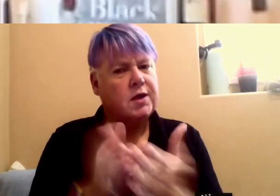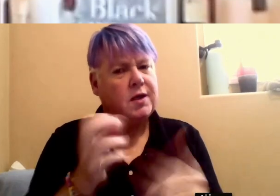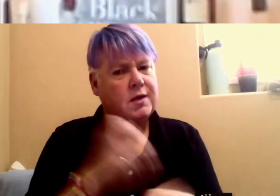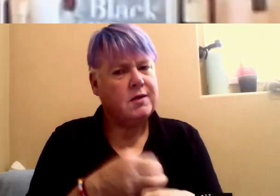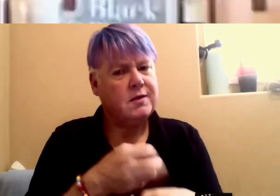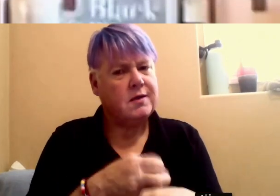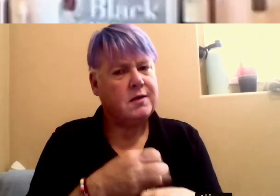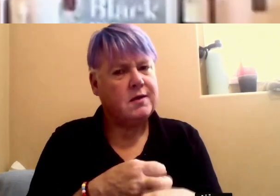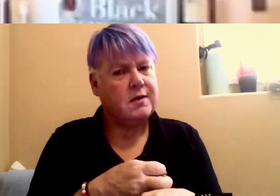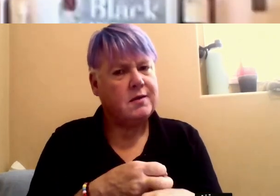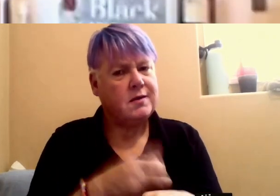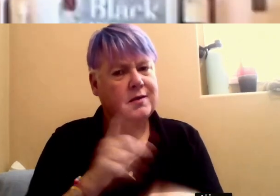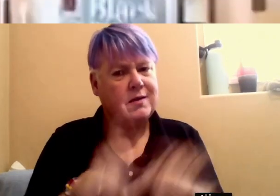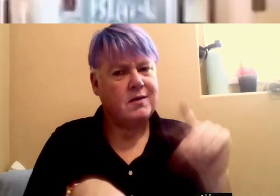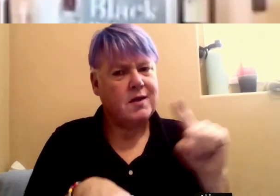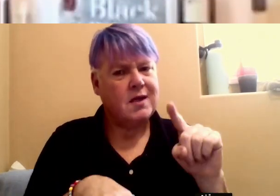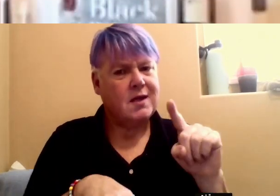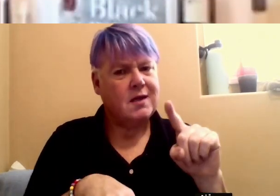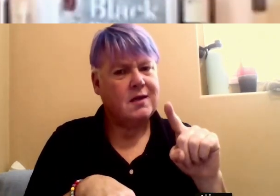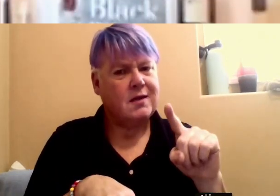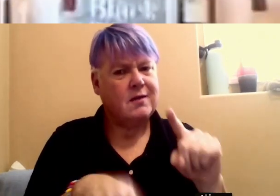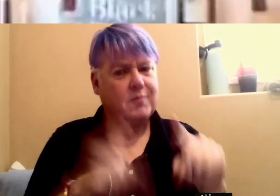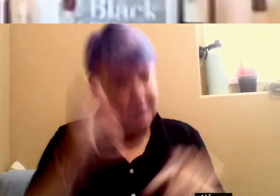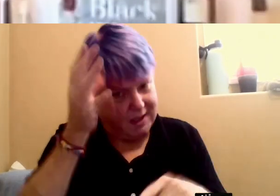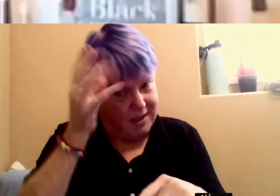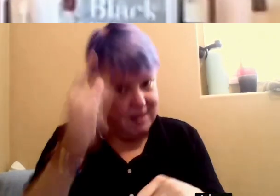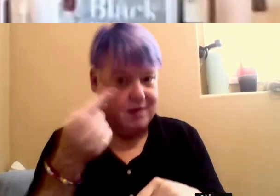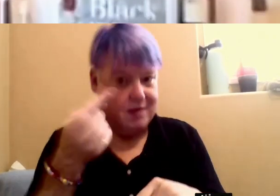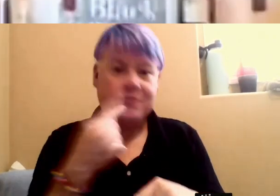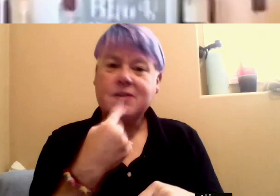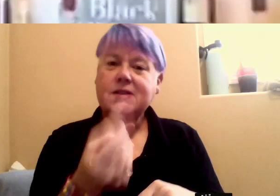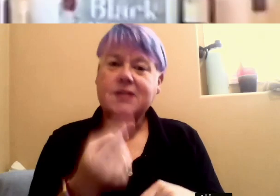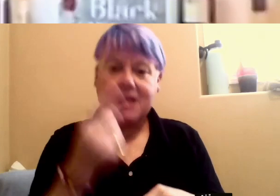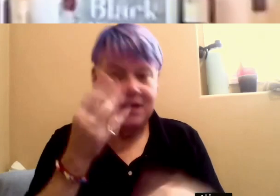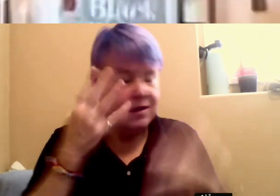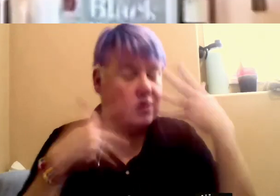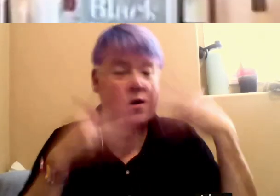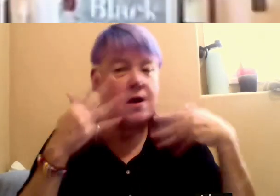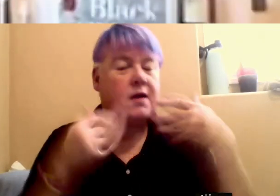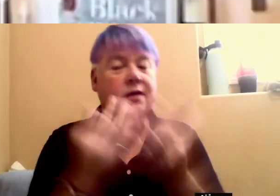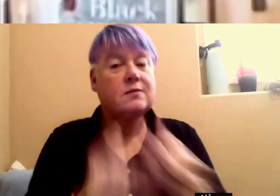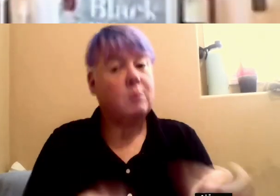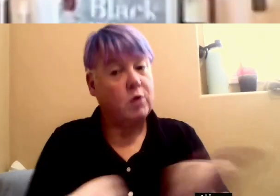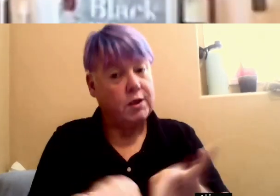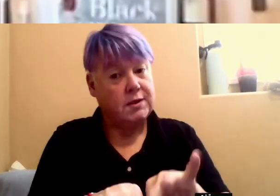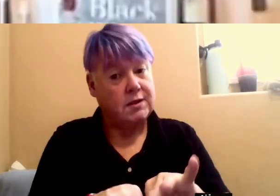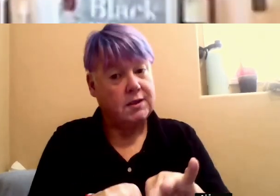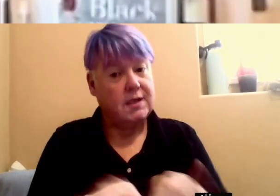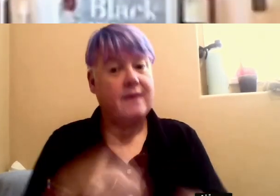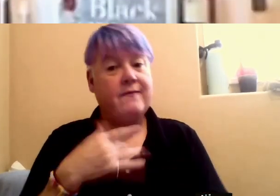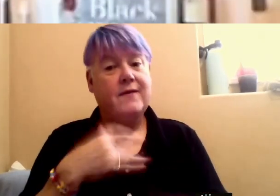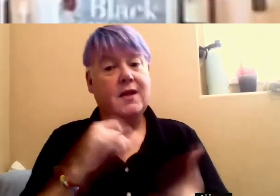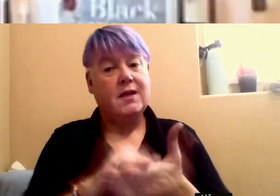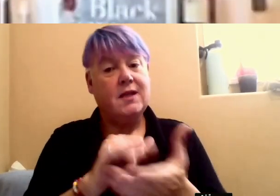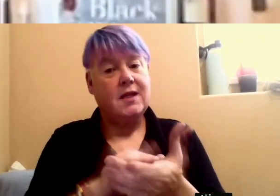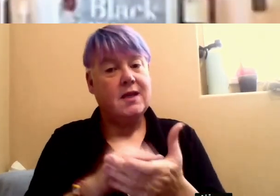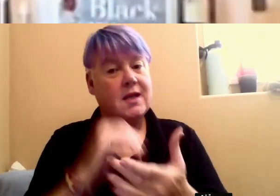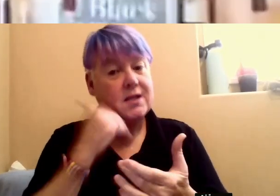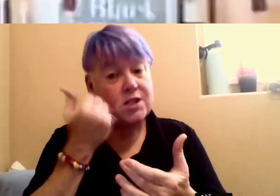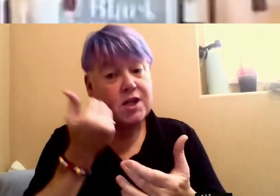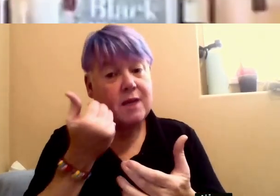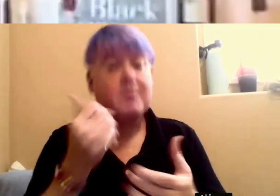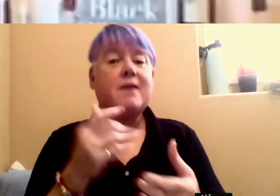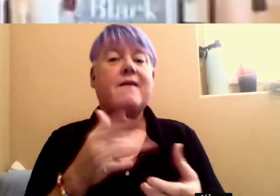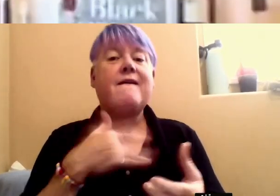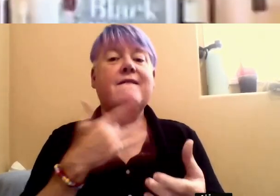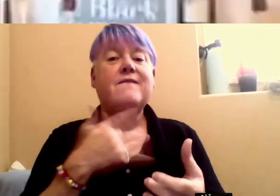mean, you can't. I think that what my dad always said is like, crying is important, and feeling that pain, allowing yourself to feel grief and